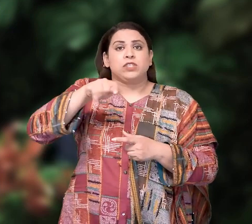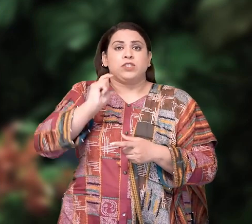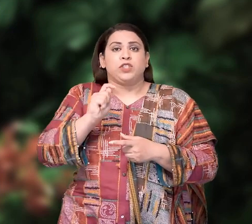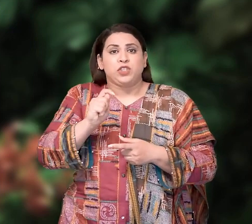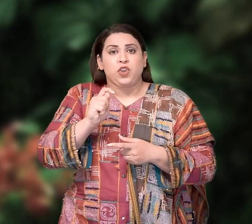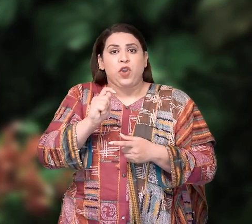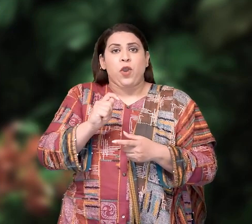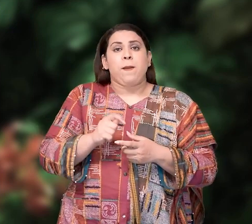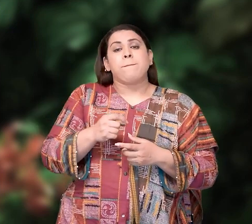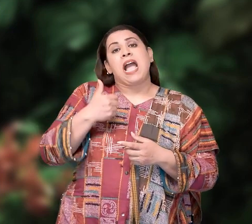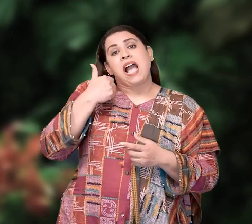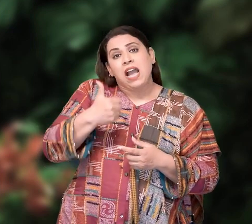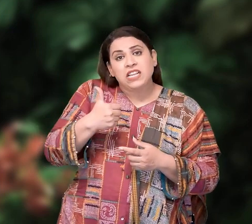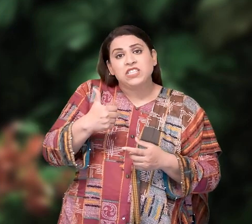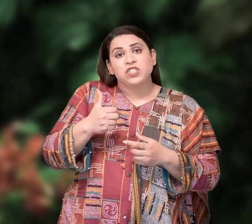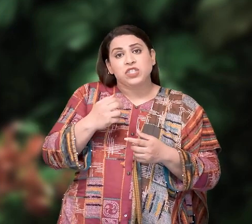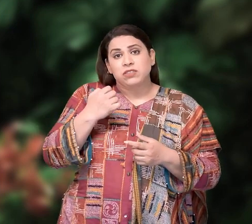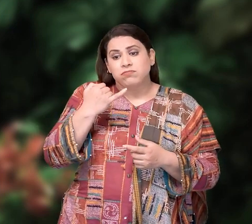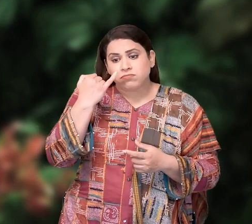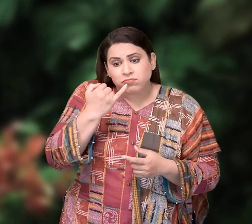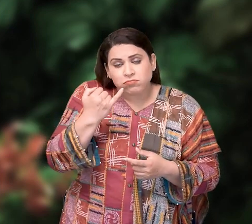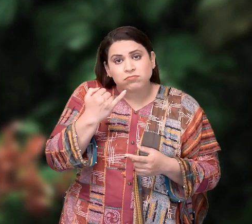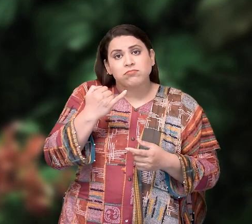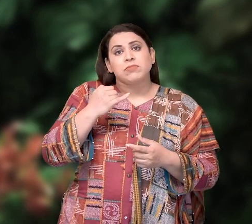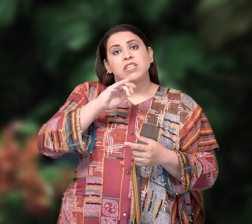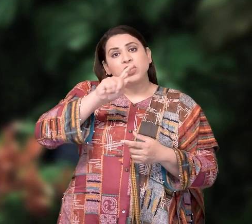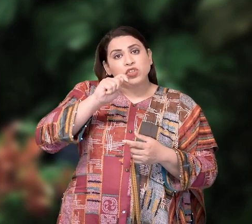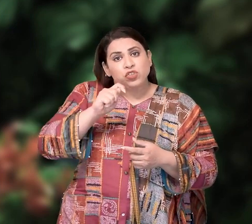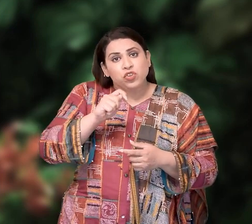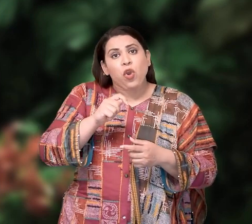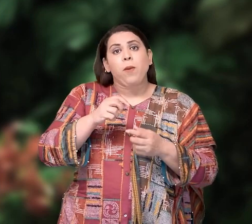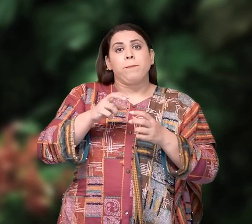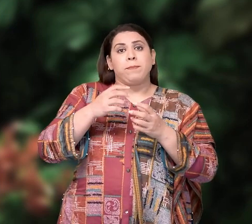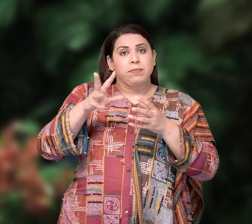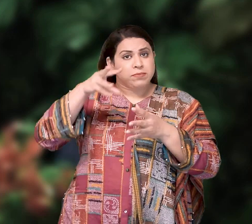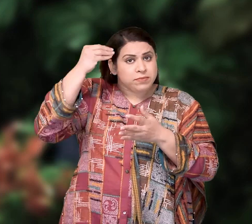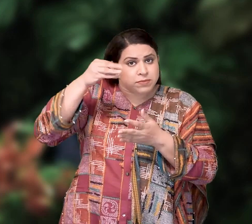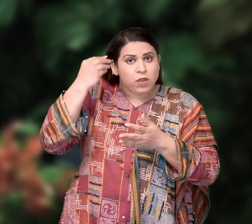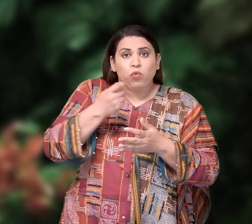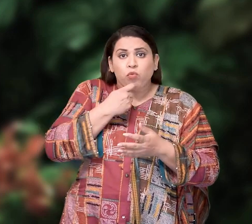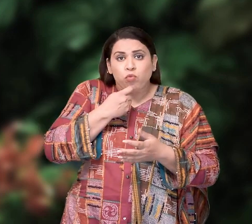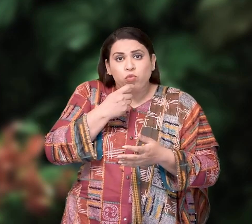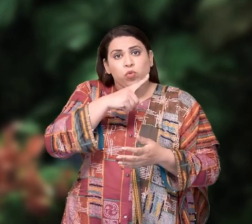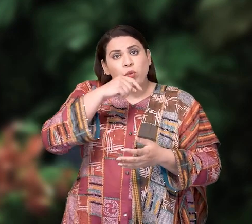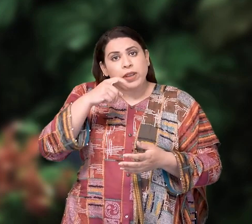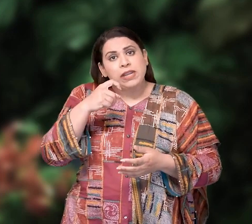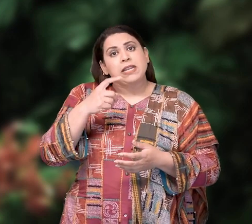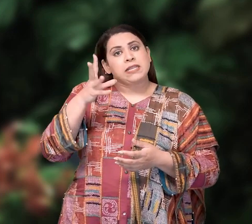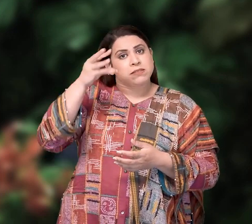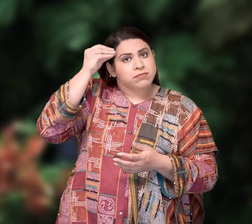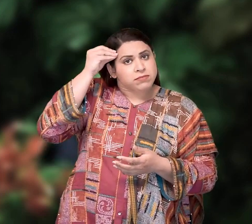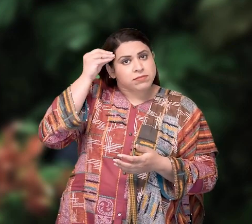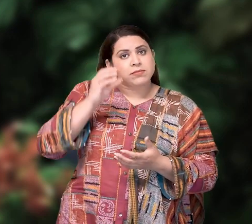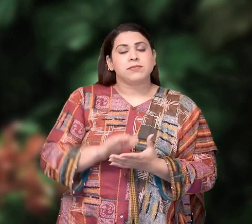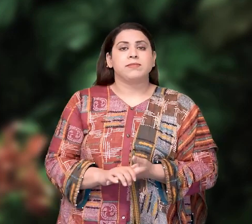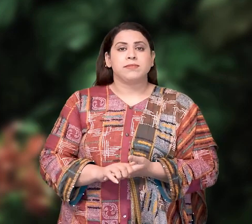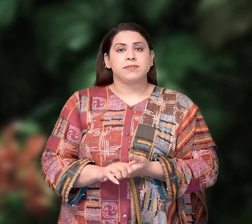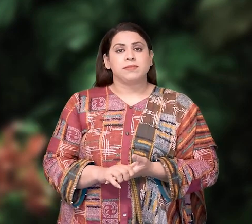better search for opportunities which lead them to learn Urdu or English as a language.